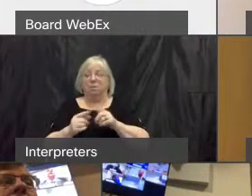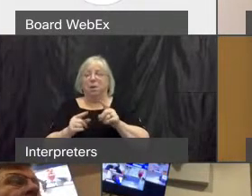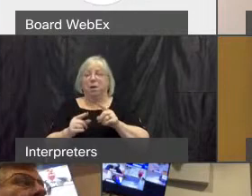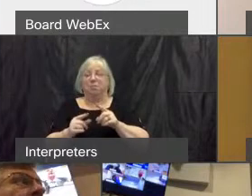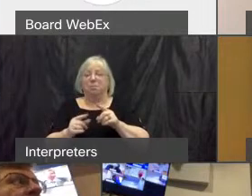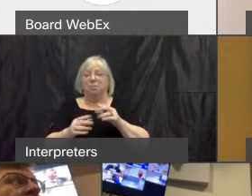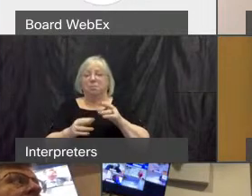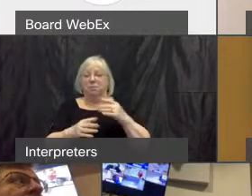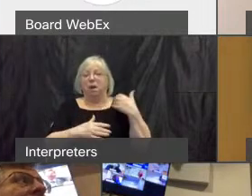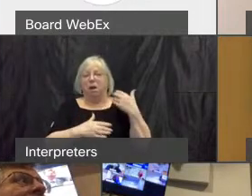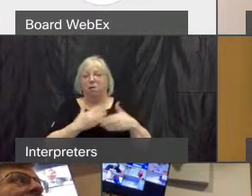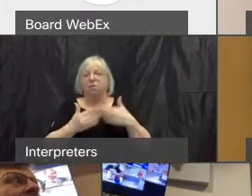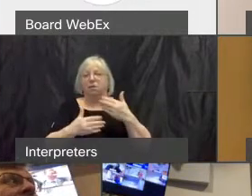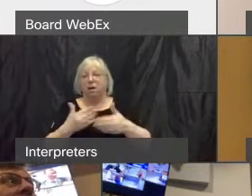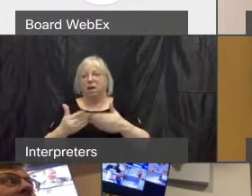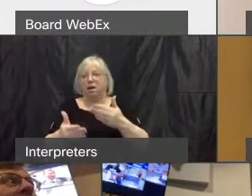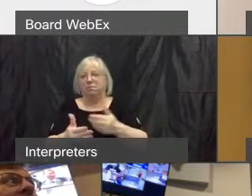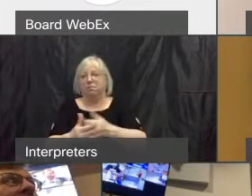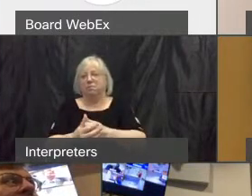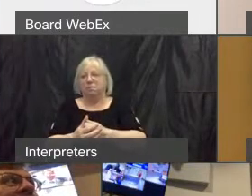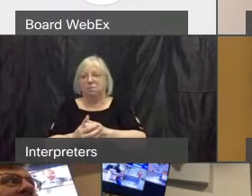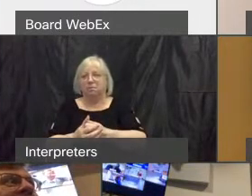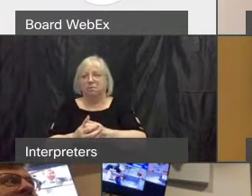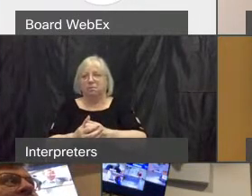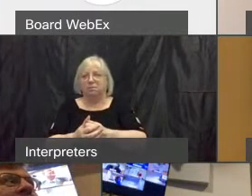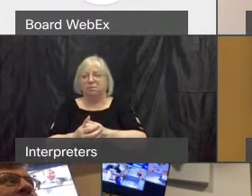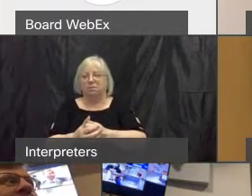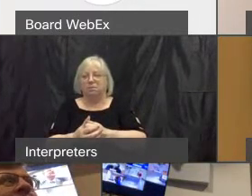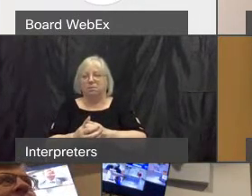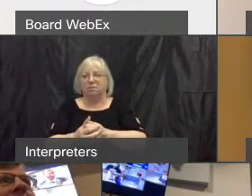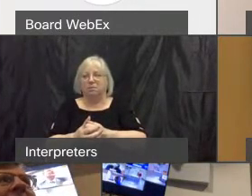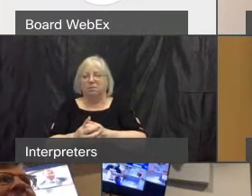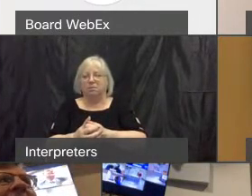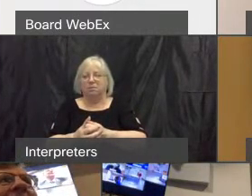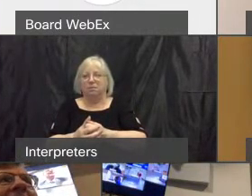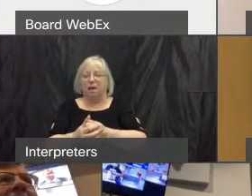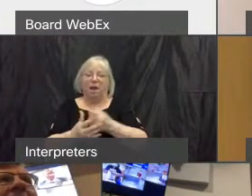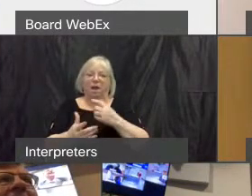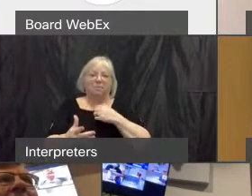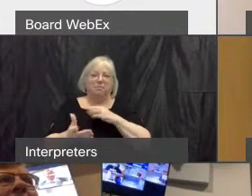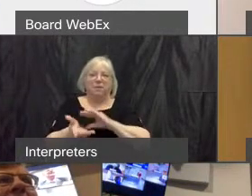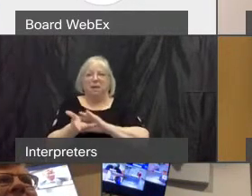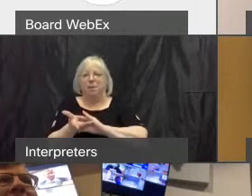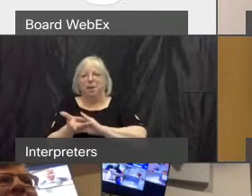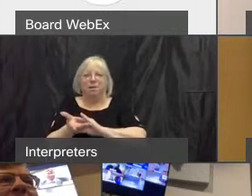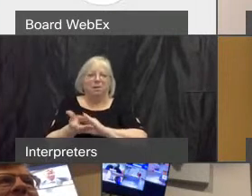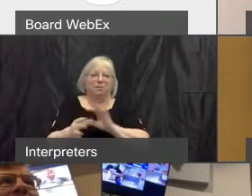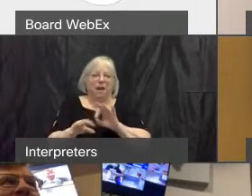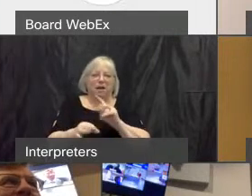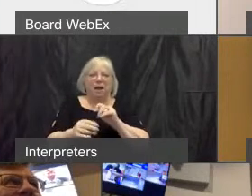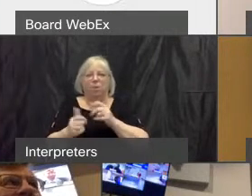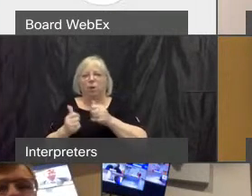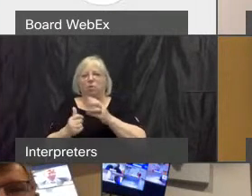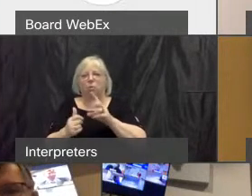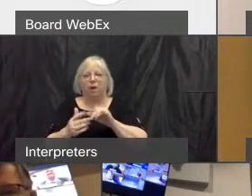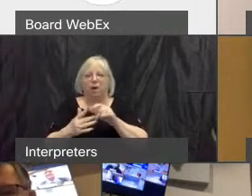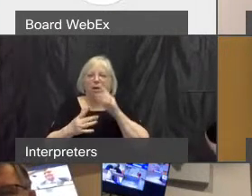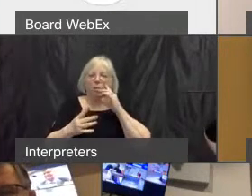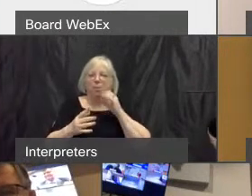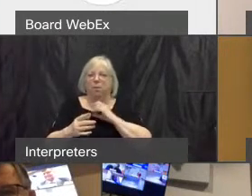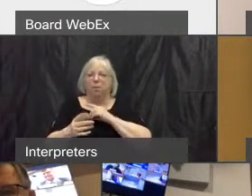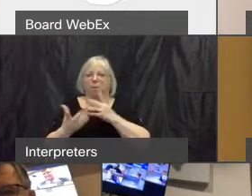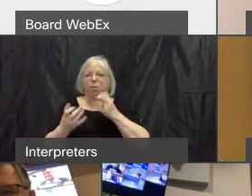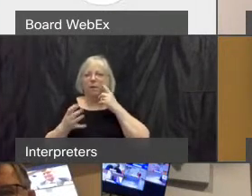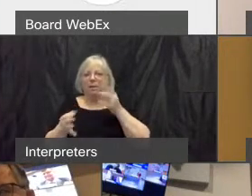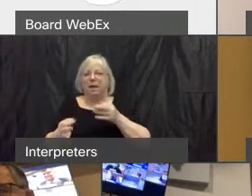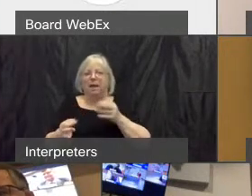know, over time, I've gotten pretty strong messages as to which way the board was headed and drafted accordingly. That's fine. Thank